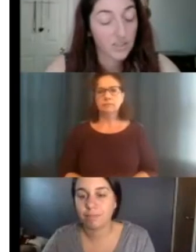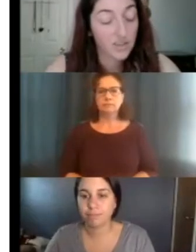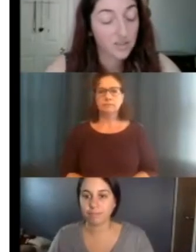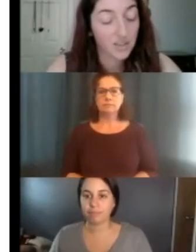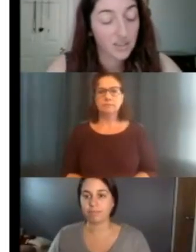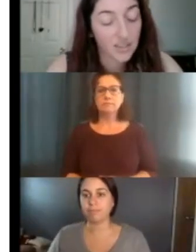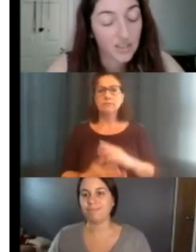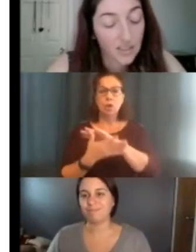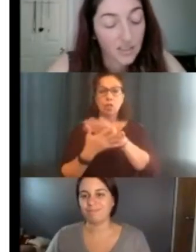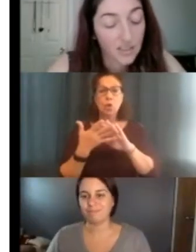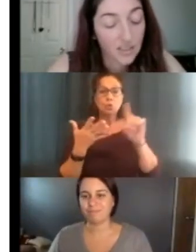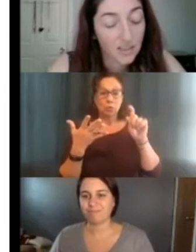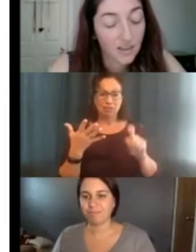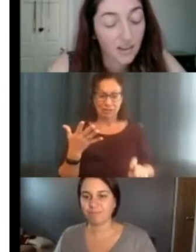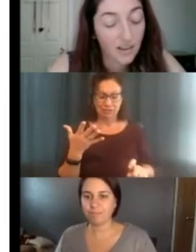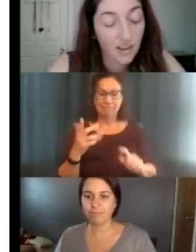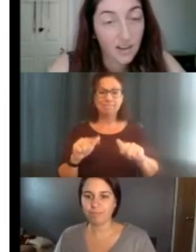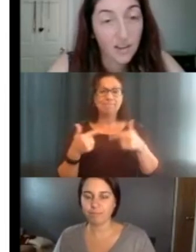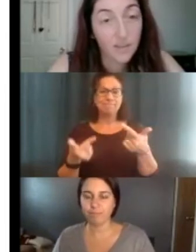those are the questionnaire results.